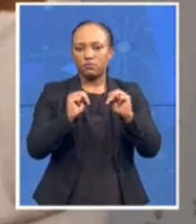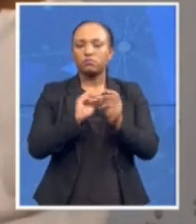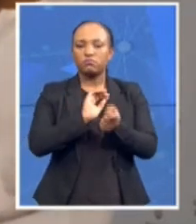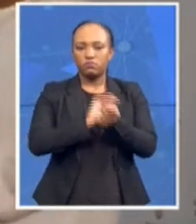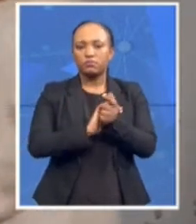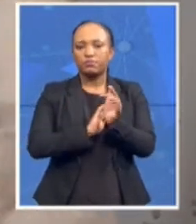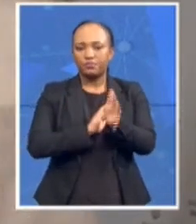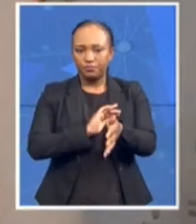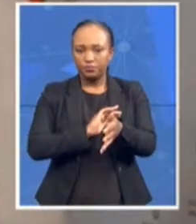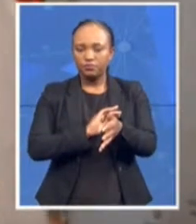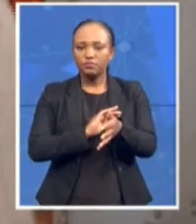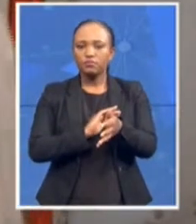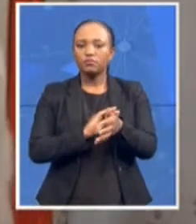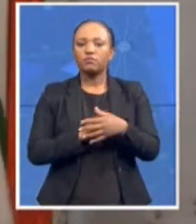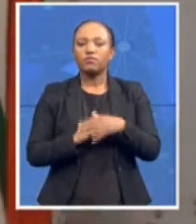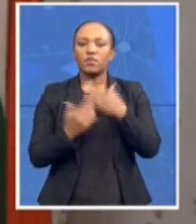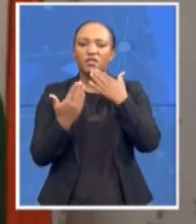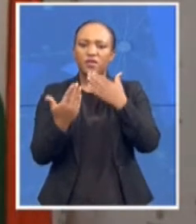much.